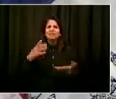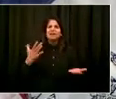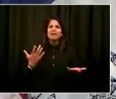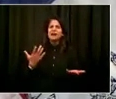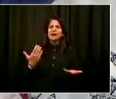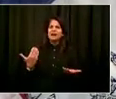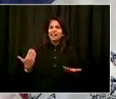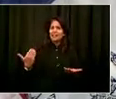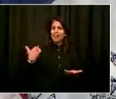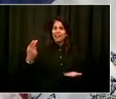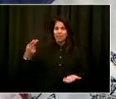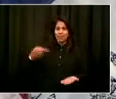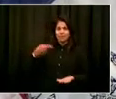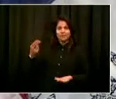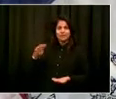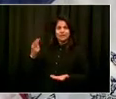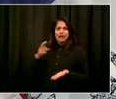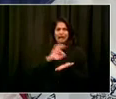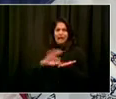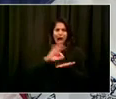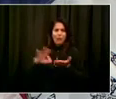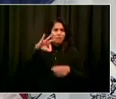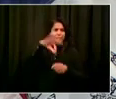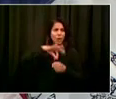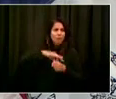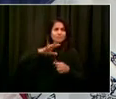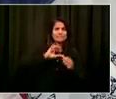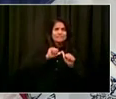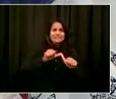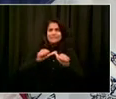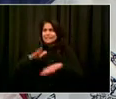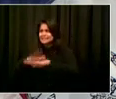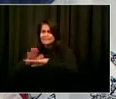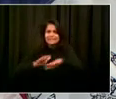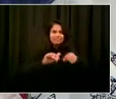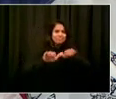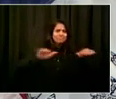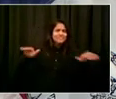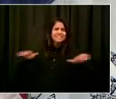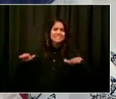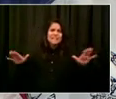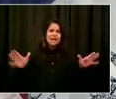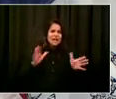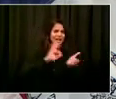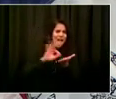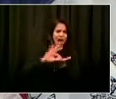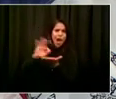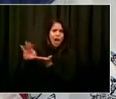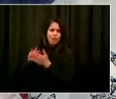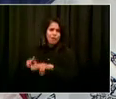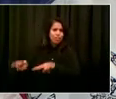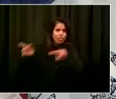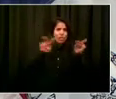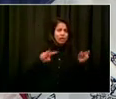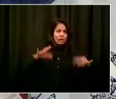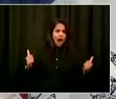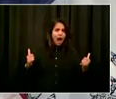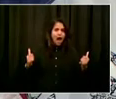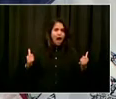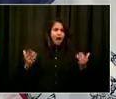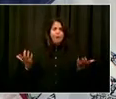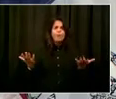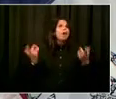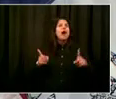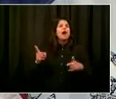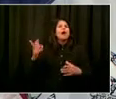were up in the air, long count expected, lots of questions, but this morning there are answers, and they are